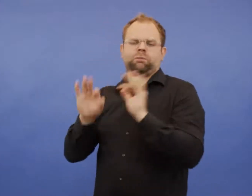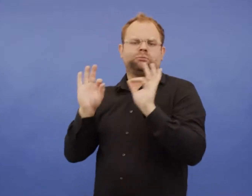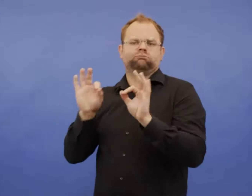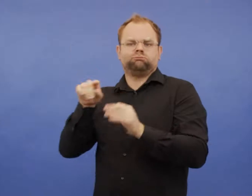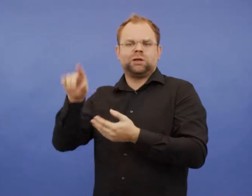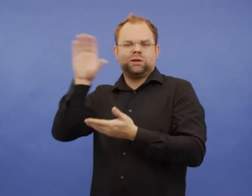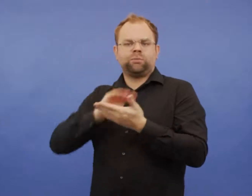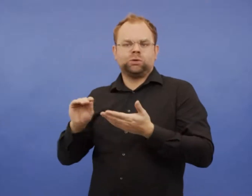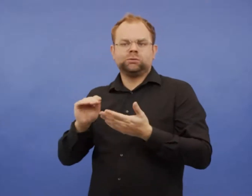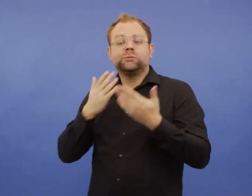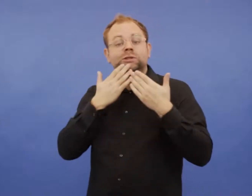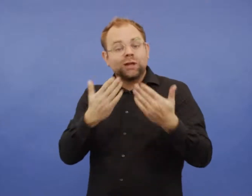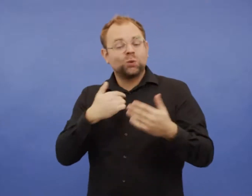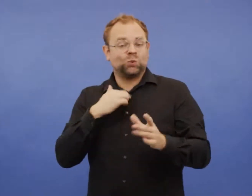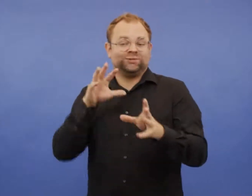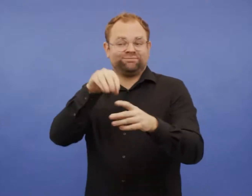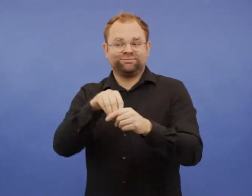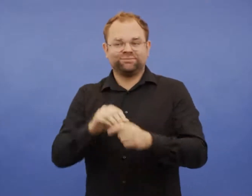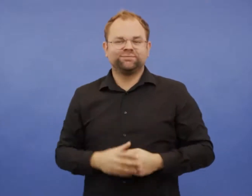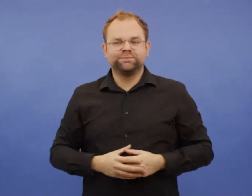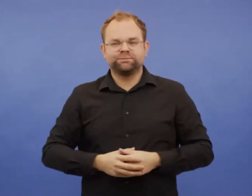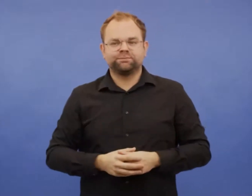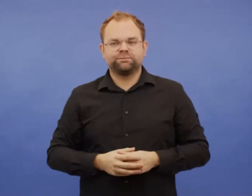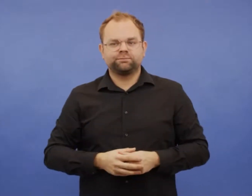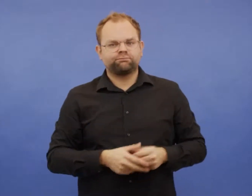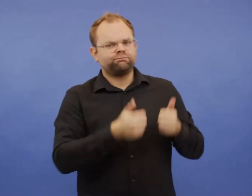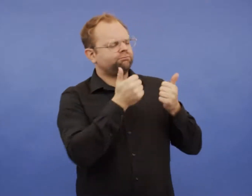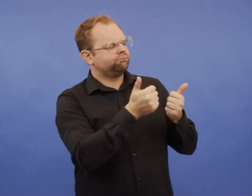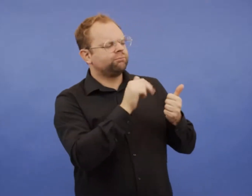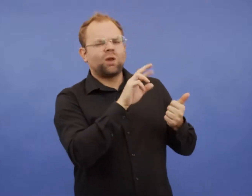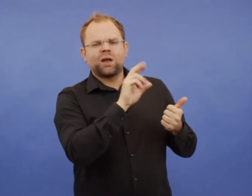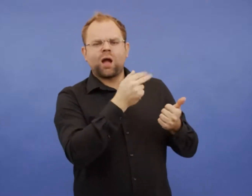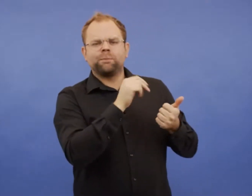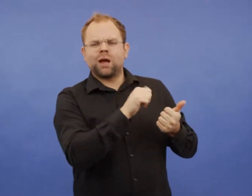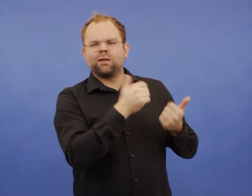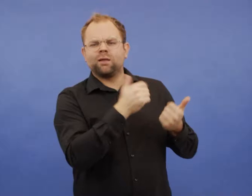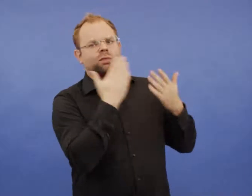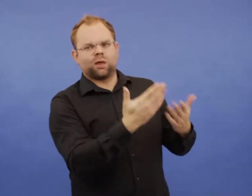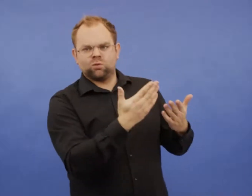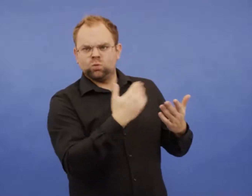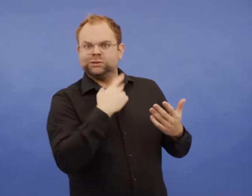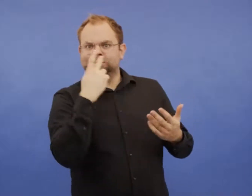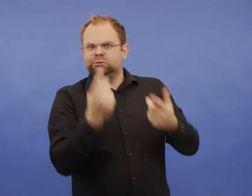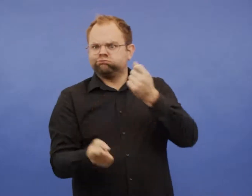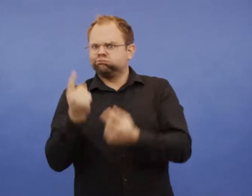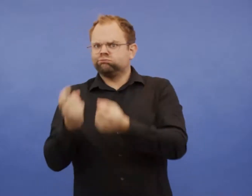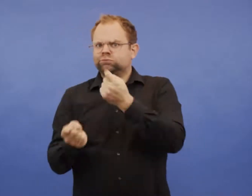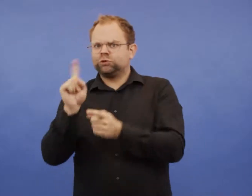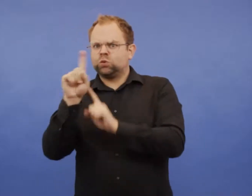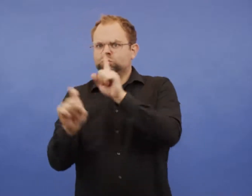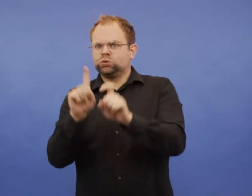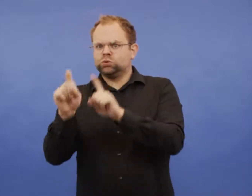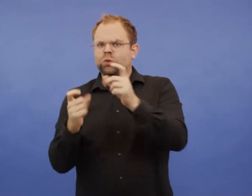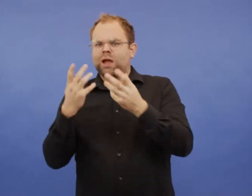the panel discussion. Thank you so much for that. Moving on now to our next speaker, we have a presentation of